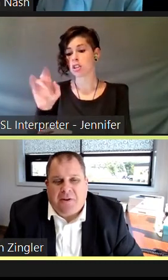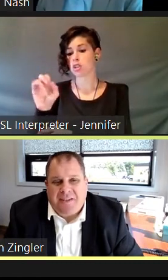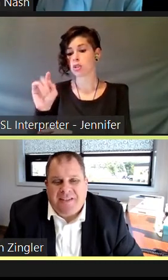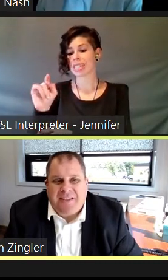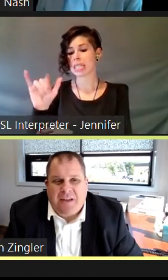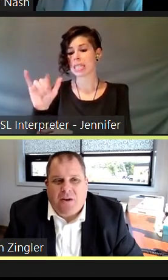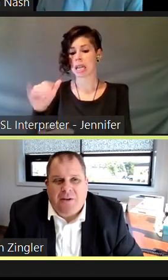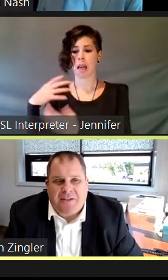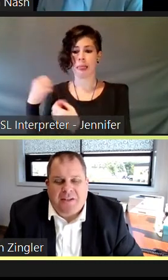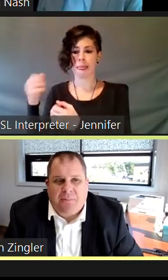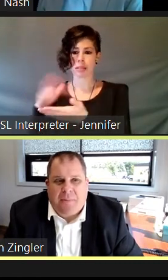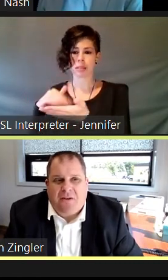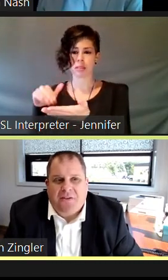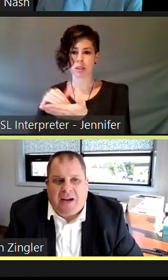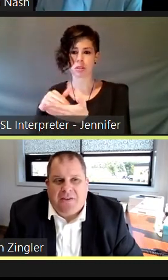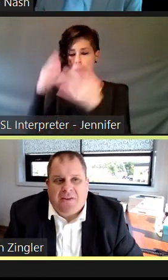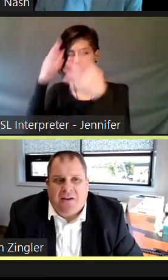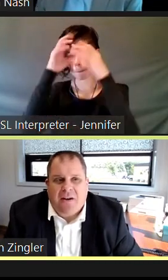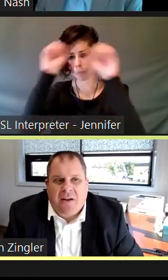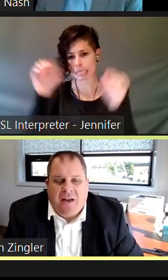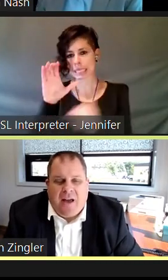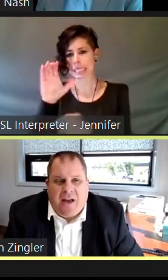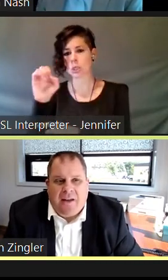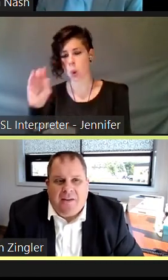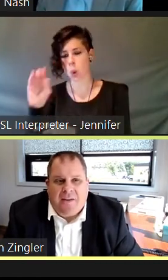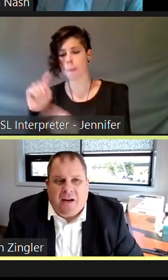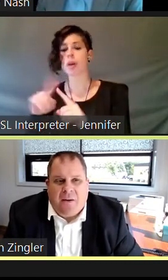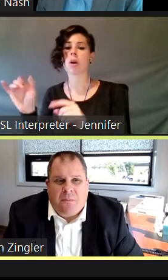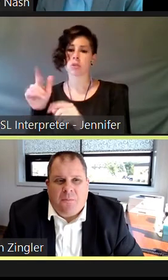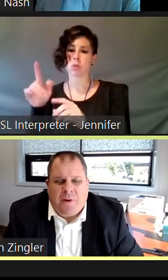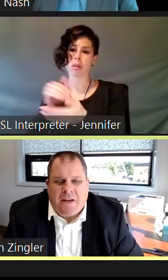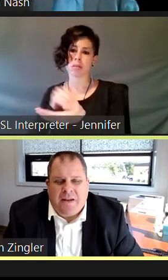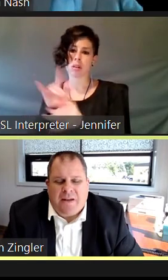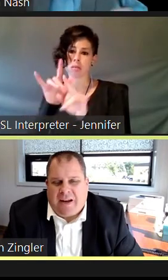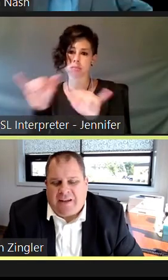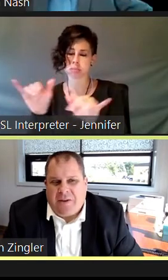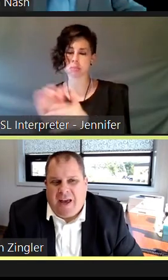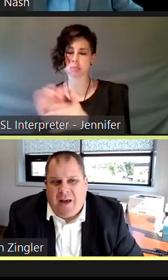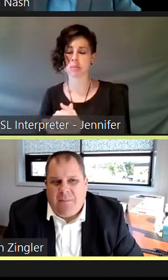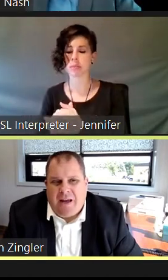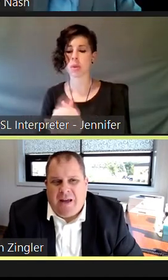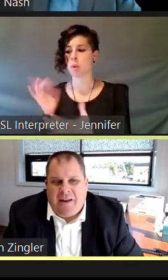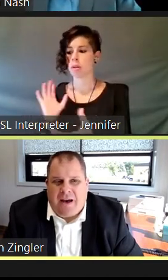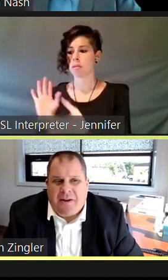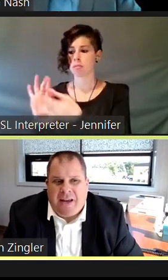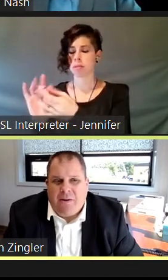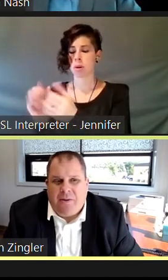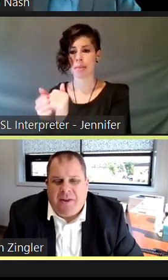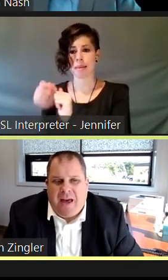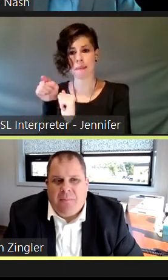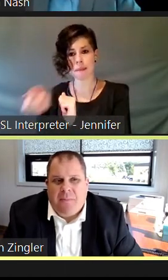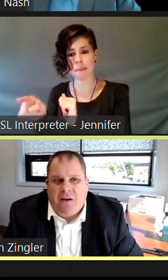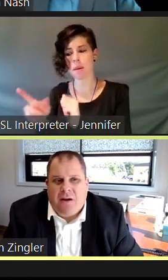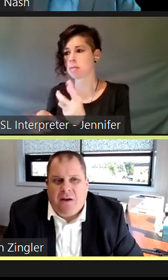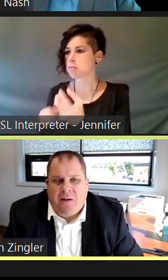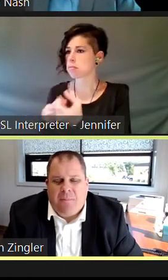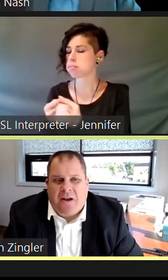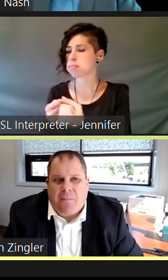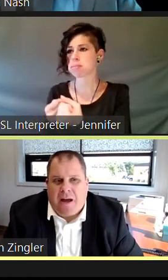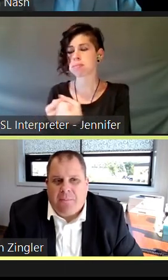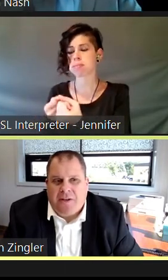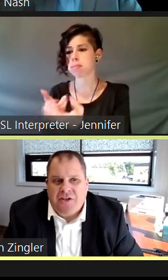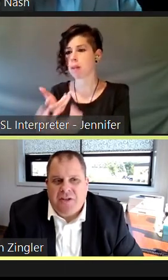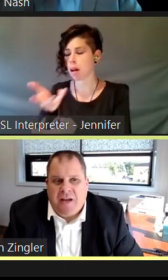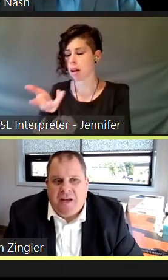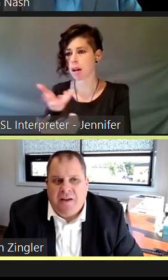actually the president and CEO, but he's also a medical doctor there. And we connected with him and advocated with him about